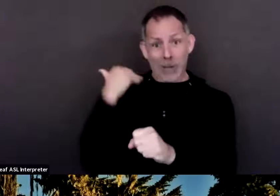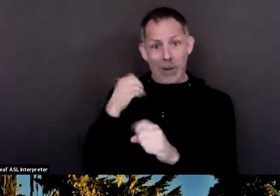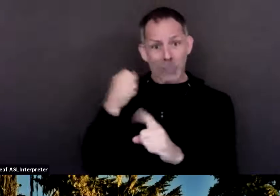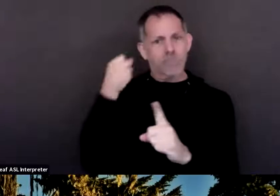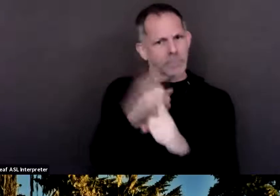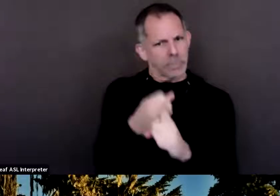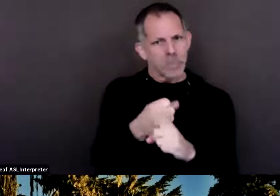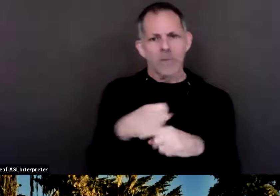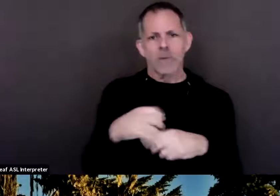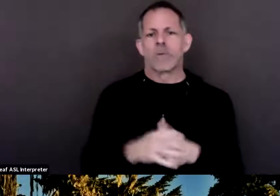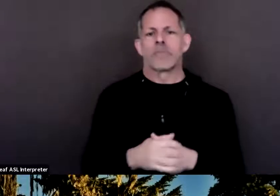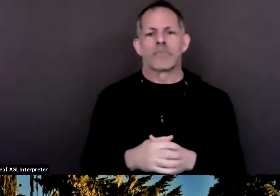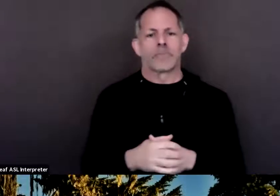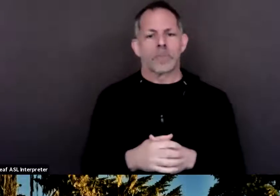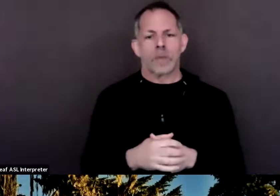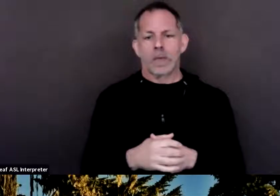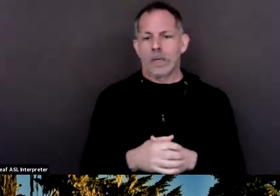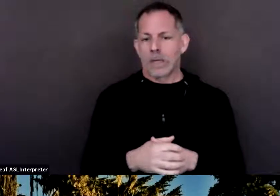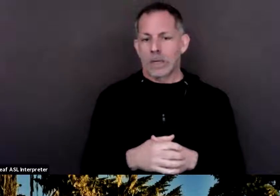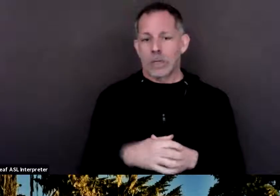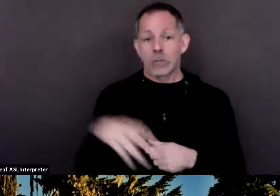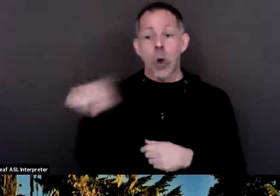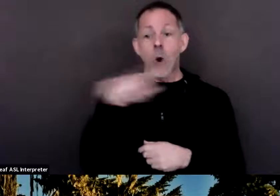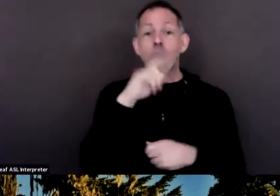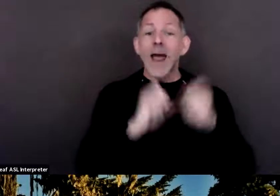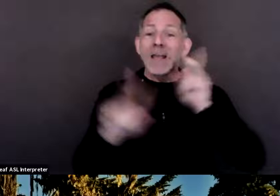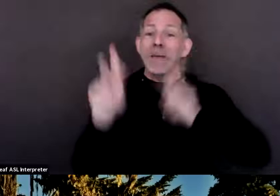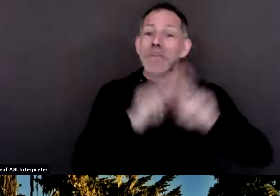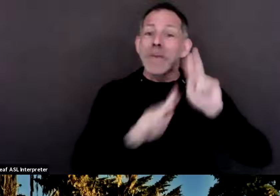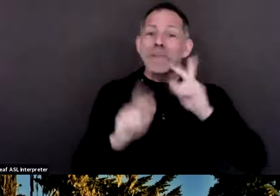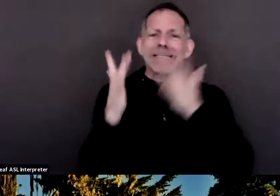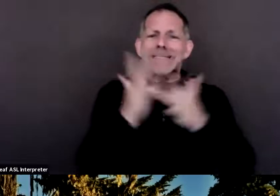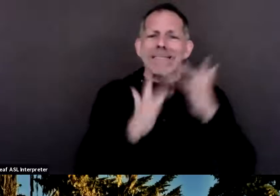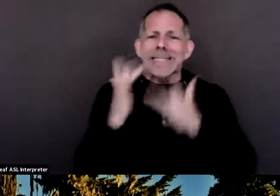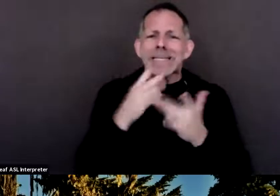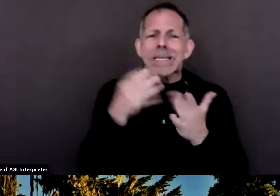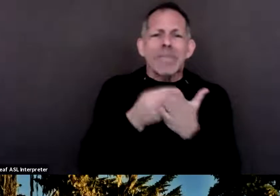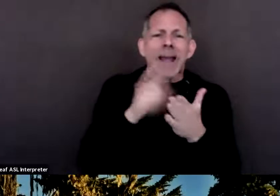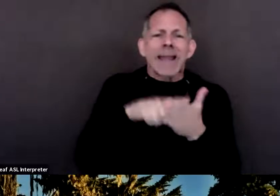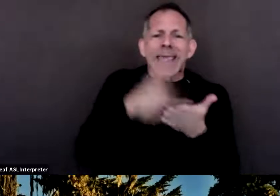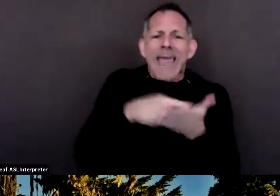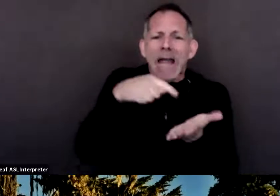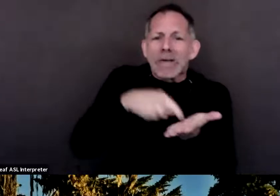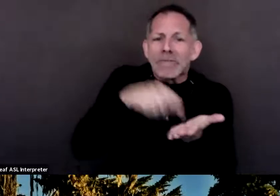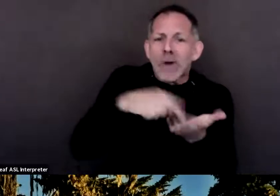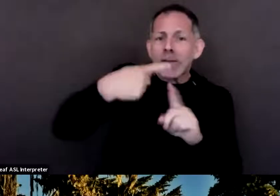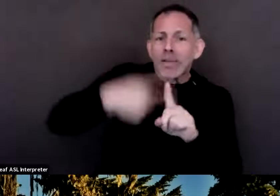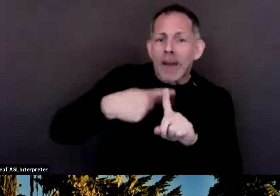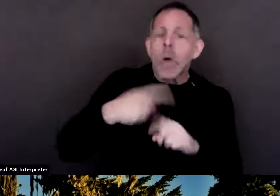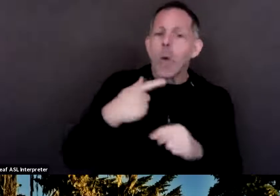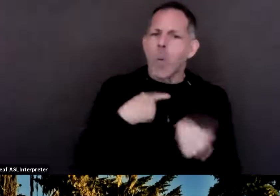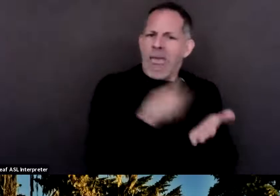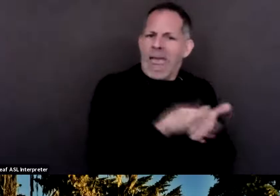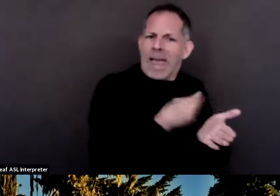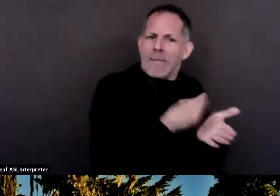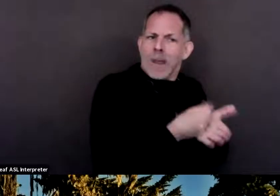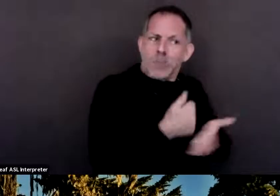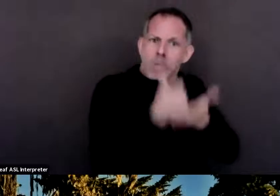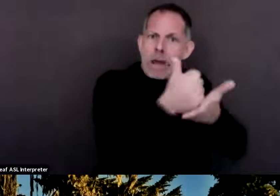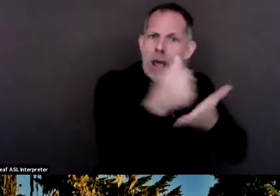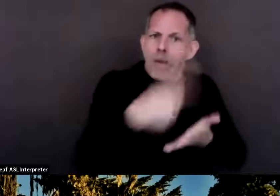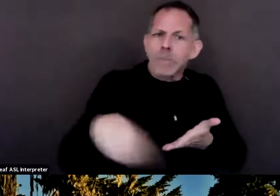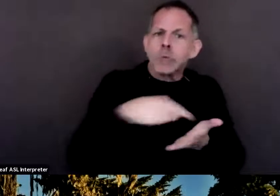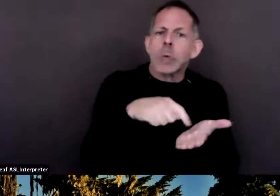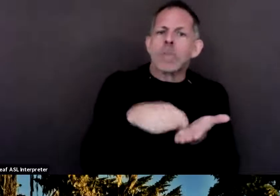for many in our community, and we recognize that. Really, in every neighborhood across the county, there are families in need, and we want to ensure there